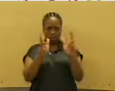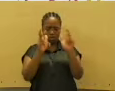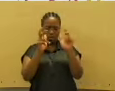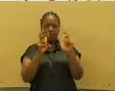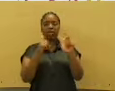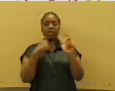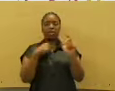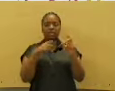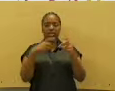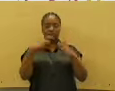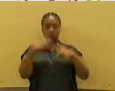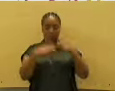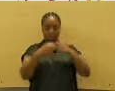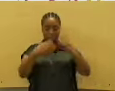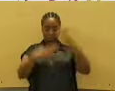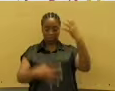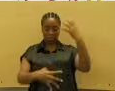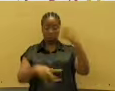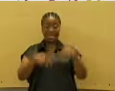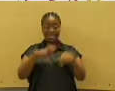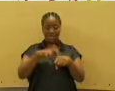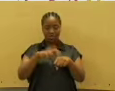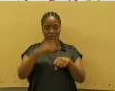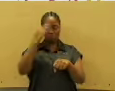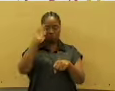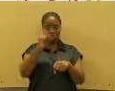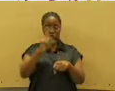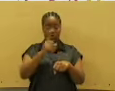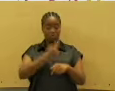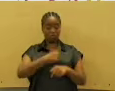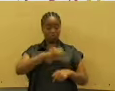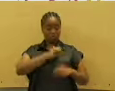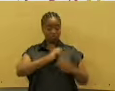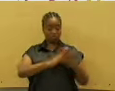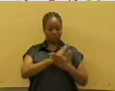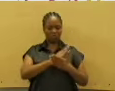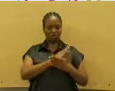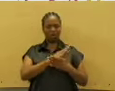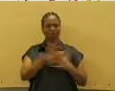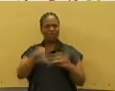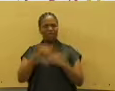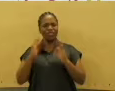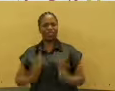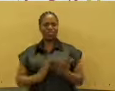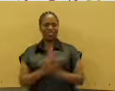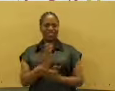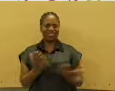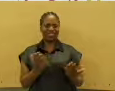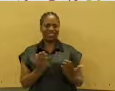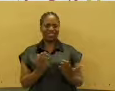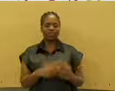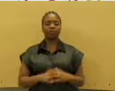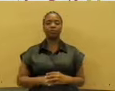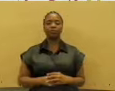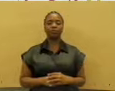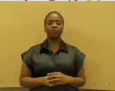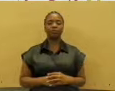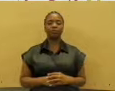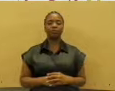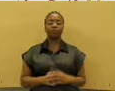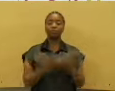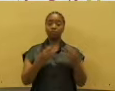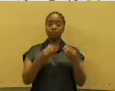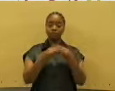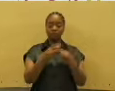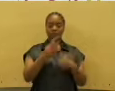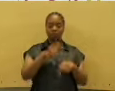issues. We need to know that trans rights are human rights. And then the transgender protocol is the policy instrument that initiates change, because we